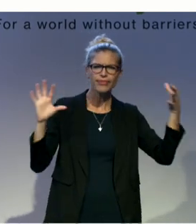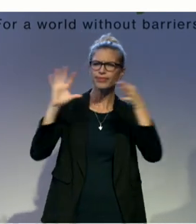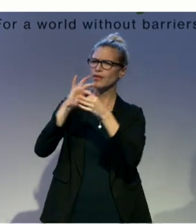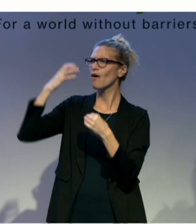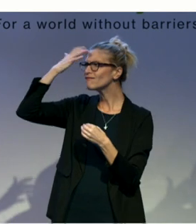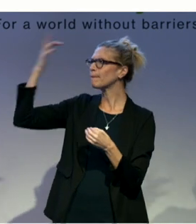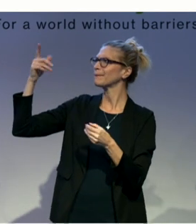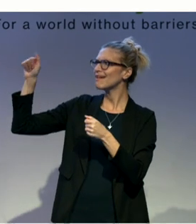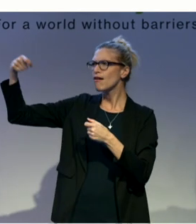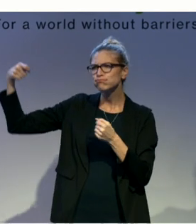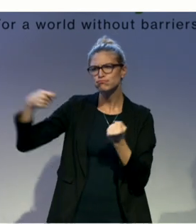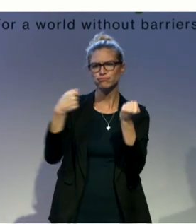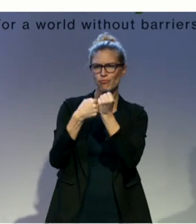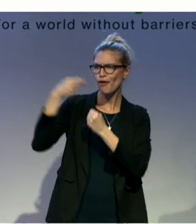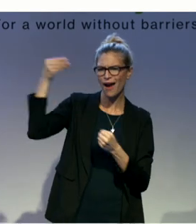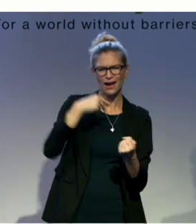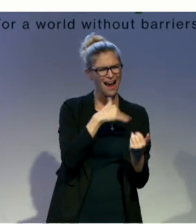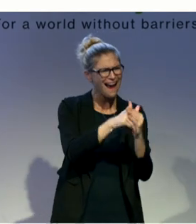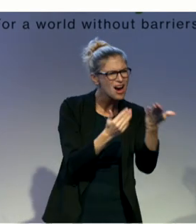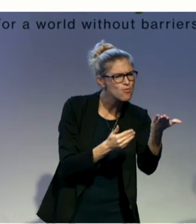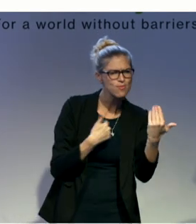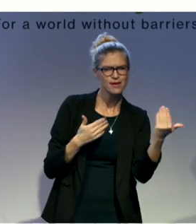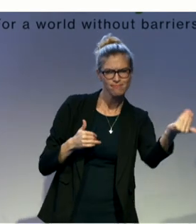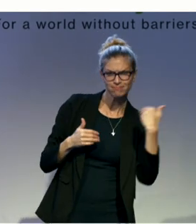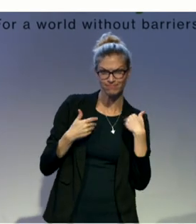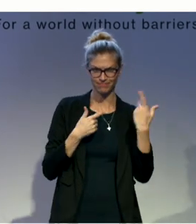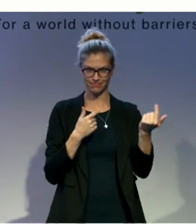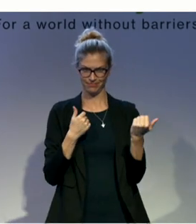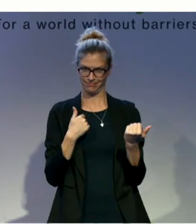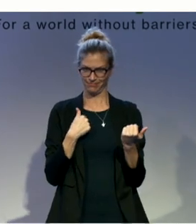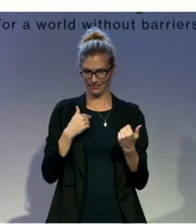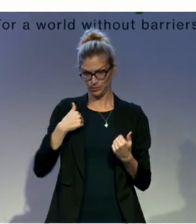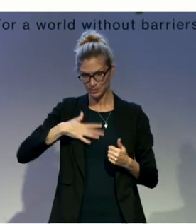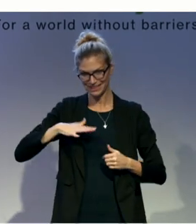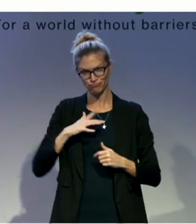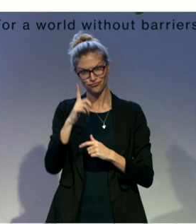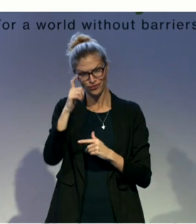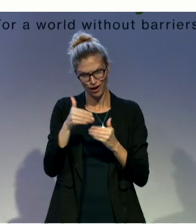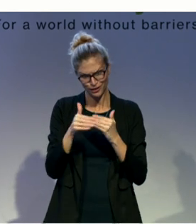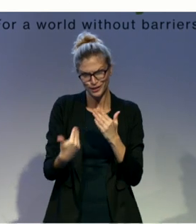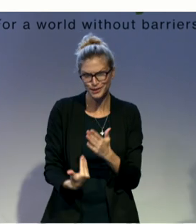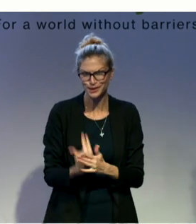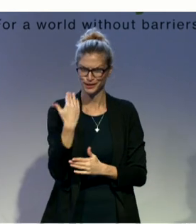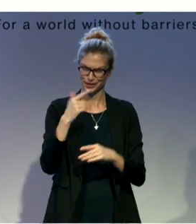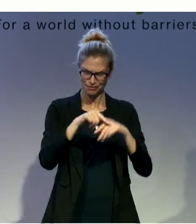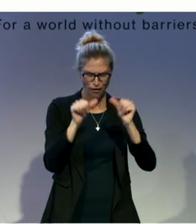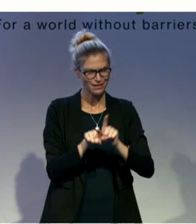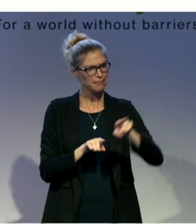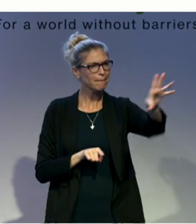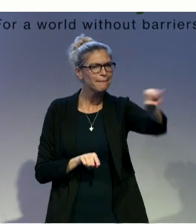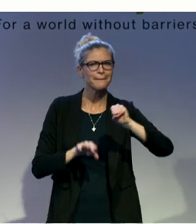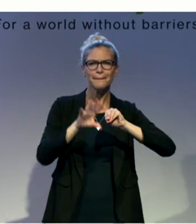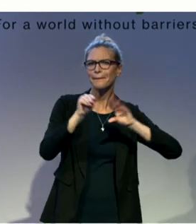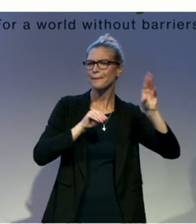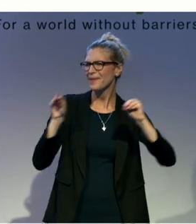model how to establish first housing community in a new local community which does not have